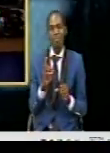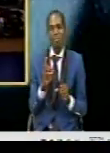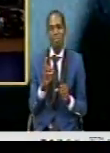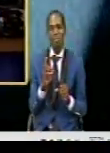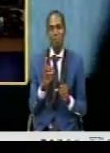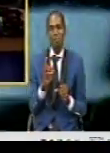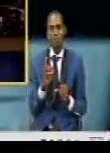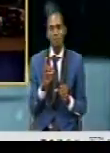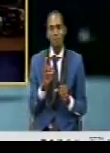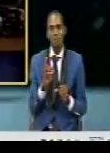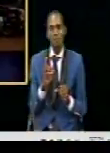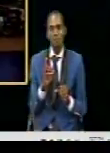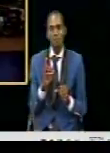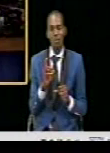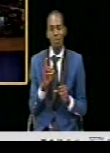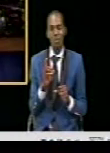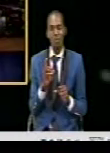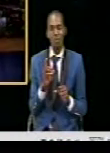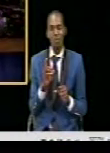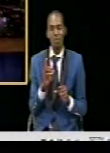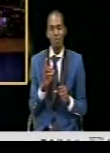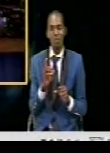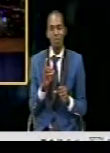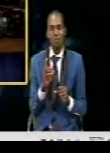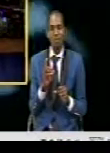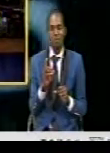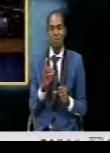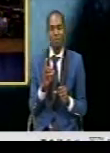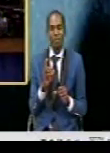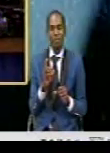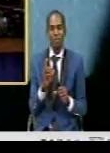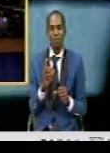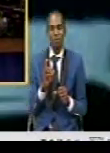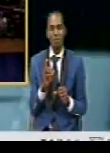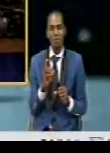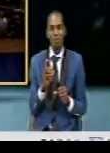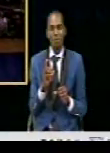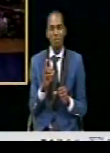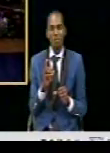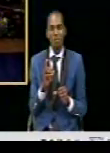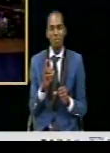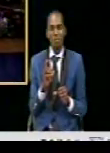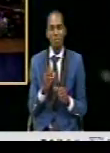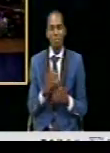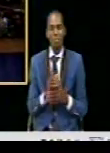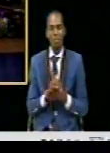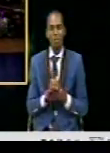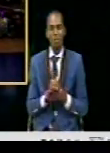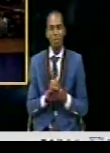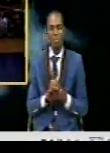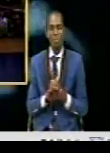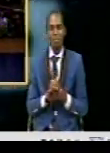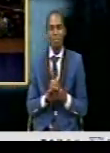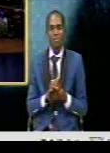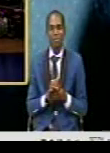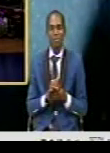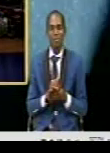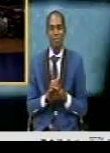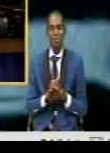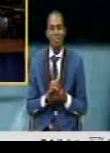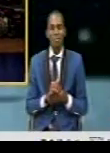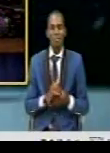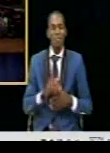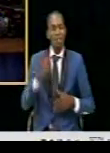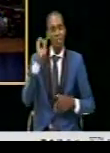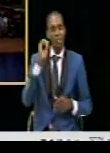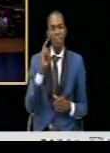By special grace of God, I am saved. My district is Oslo District Church, Oslo District